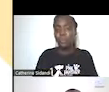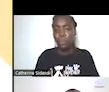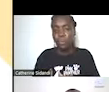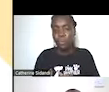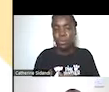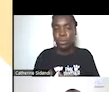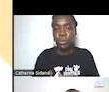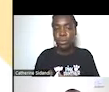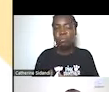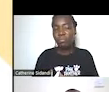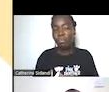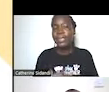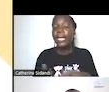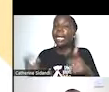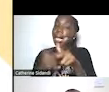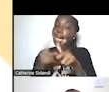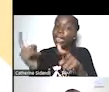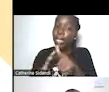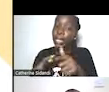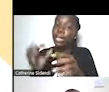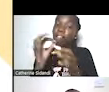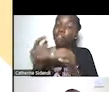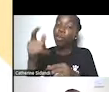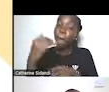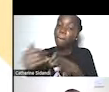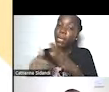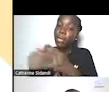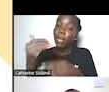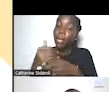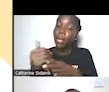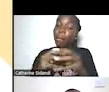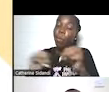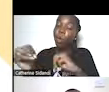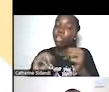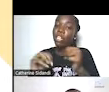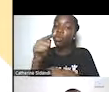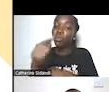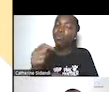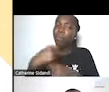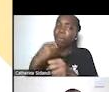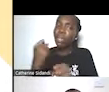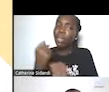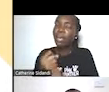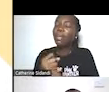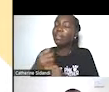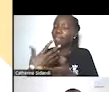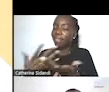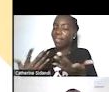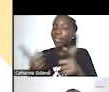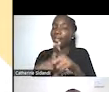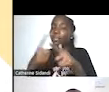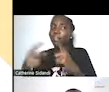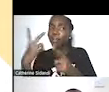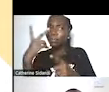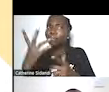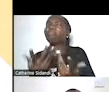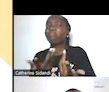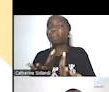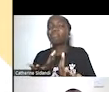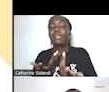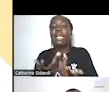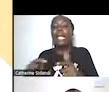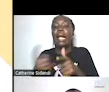and building a model is building just coming up with a structure of how it will look like. Yeah, in predictive